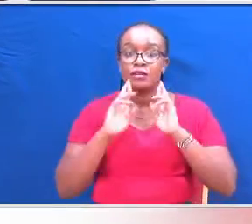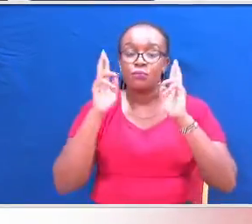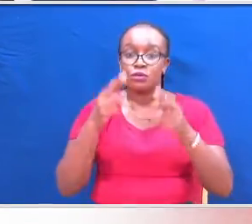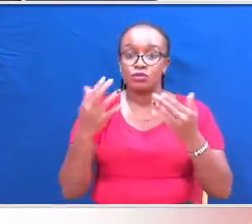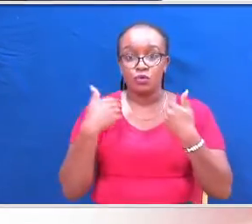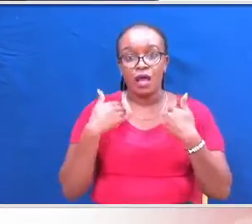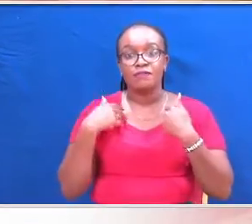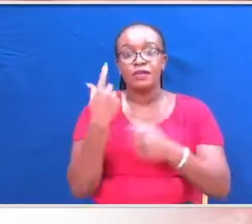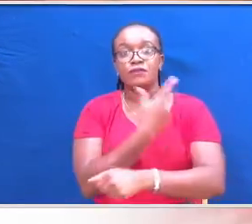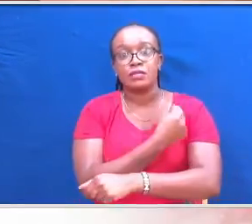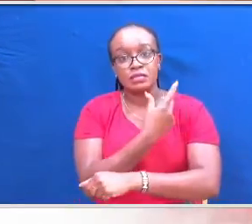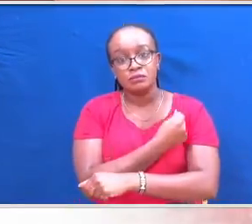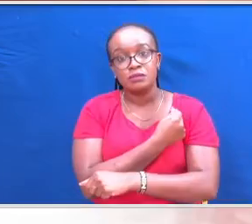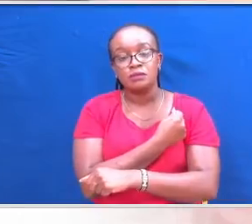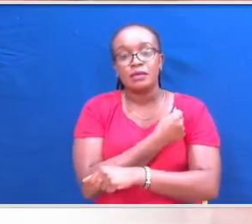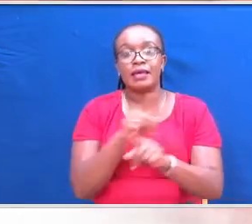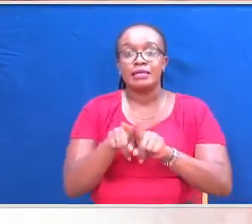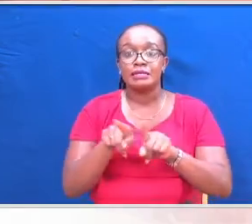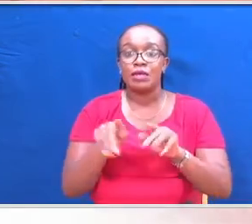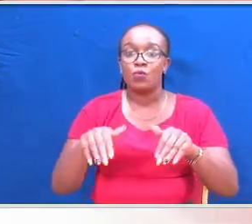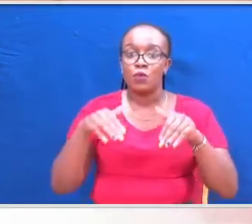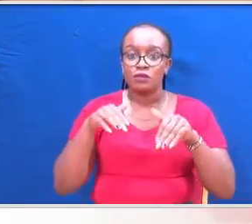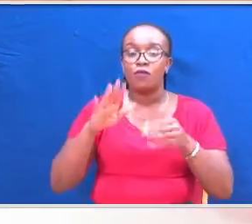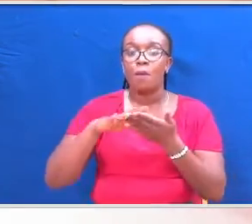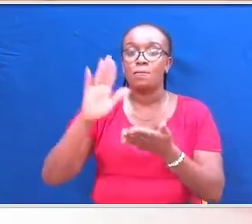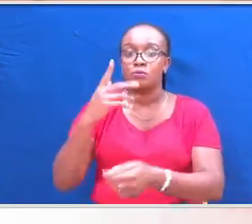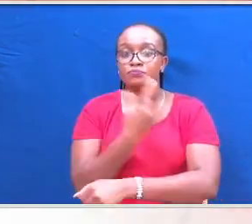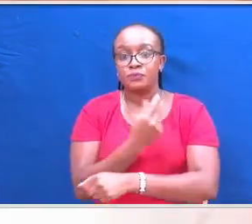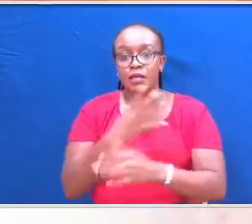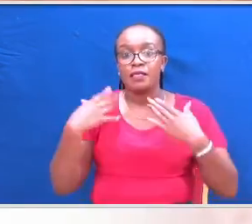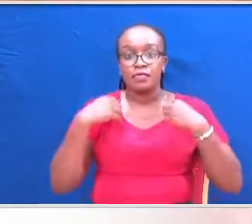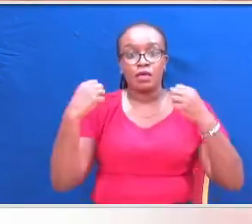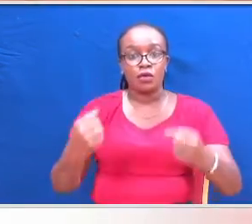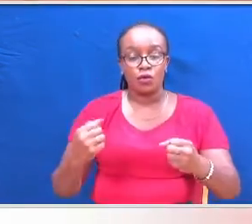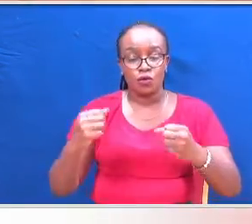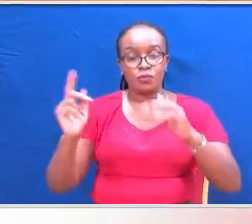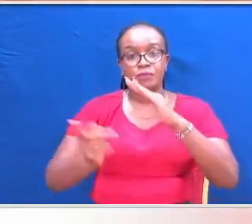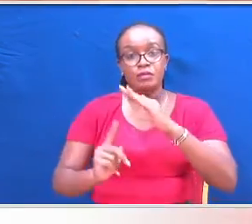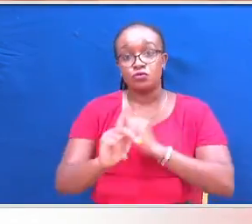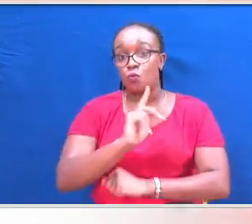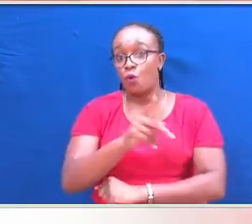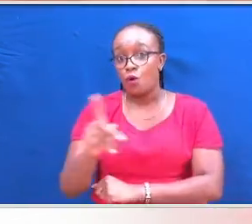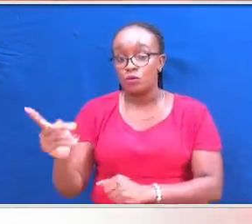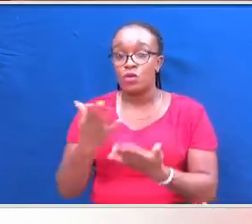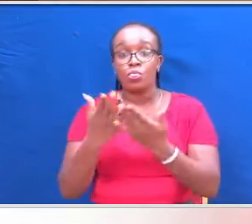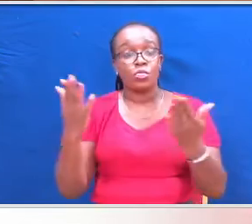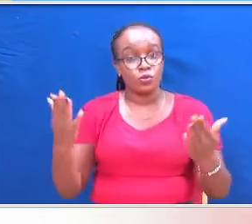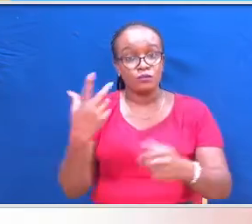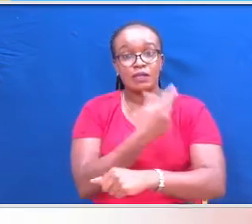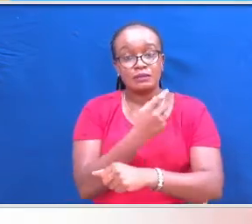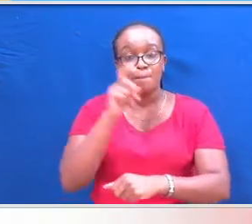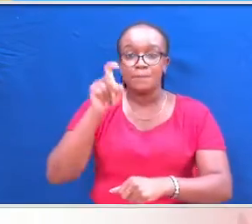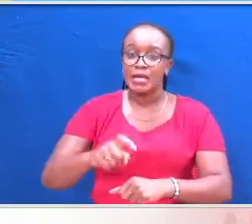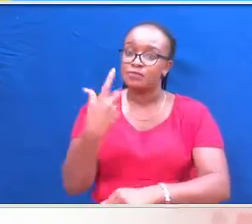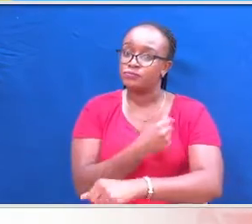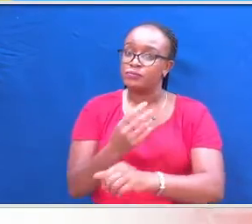the vaccines whilst waiting for more doses. The Health Ministry warning that those vaccines should be released immediately. We